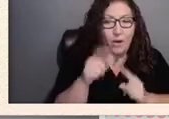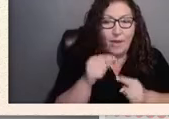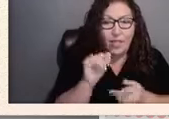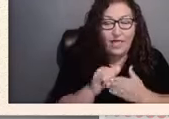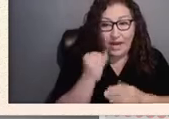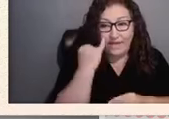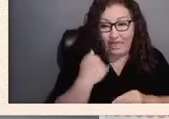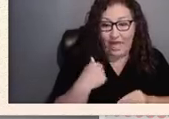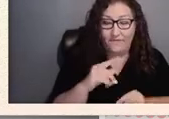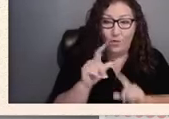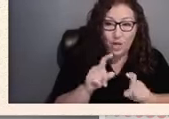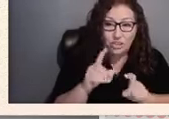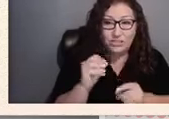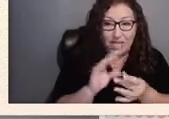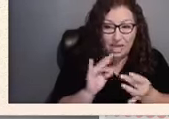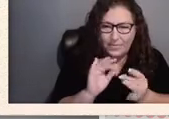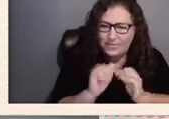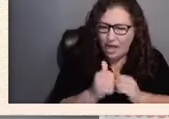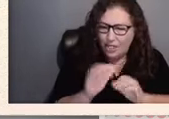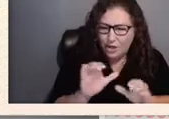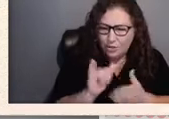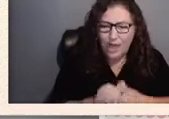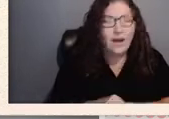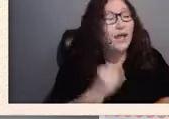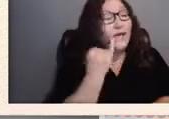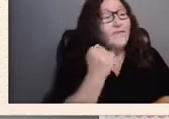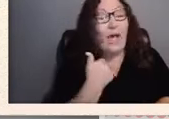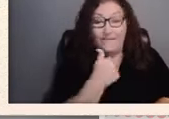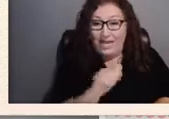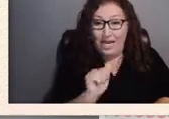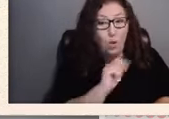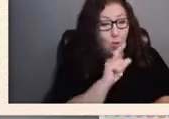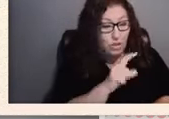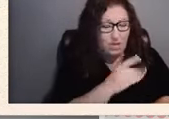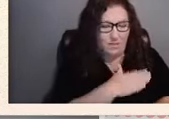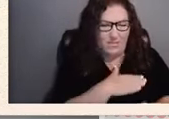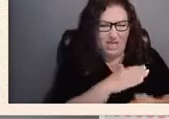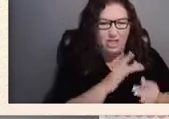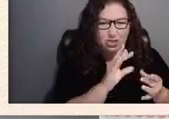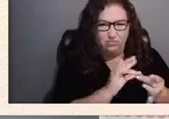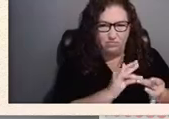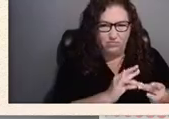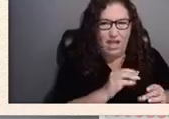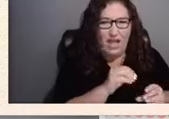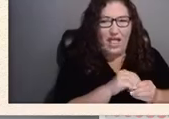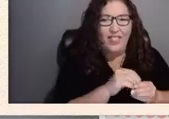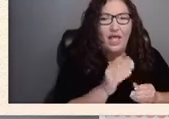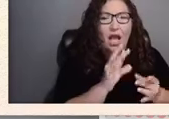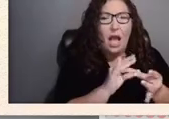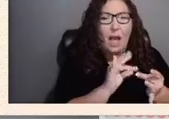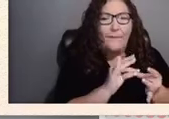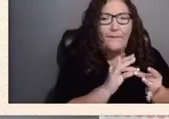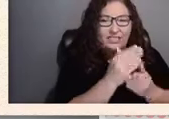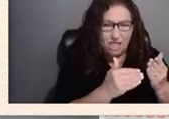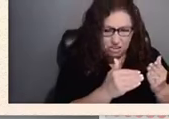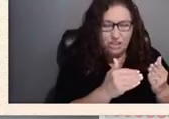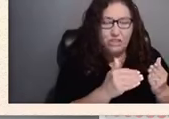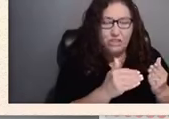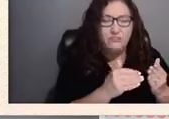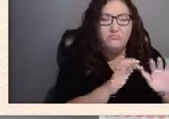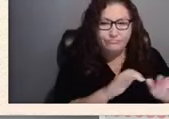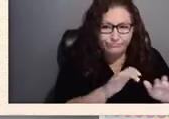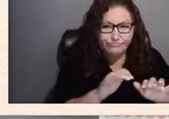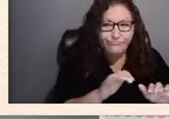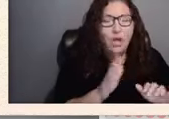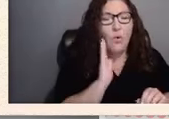comments, how do they go about sharing those, If Joe? you have any questions, please write them in the comment section of the Facebook Live feed that you'll be watching on, and we'll